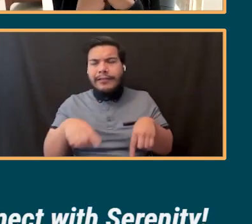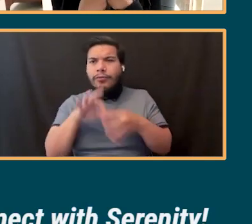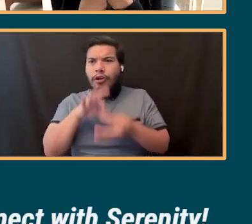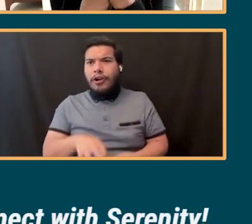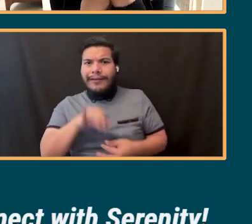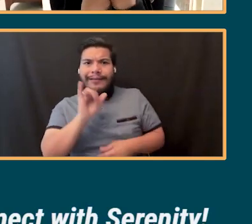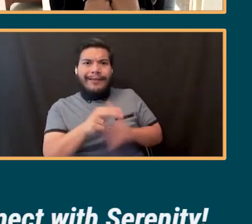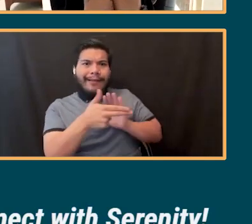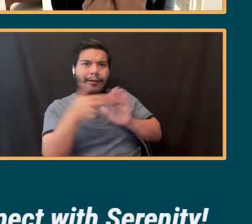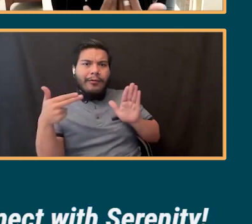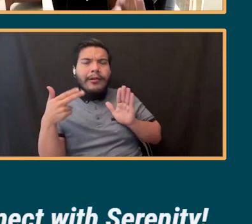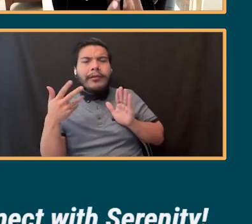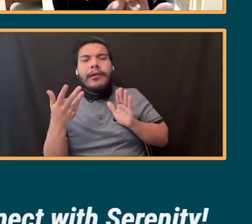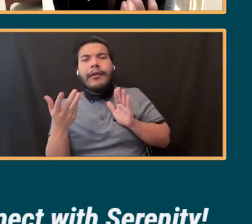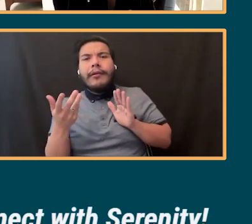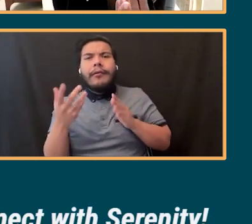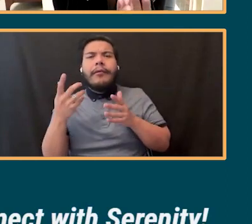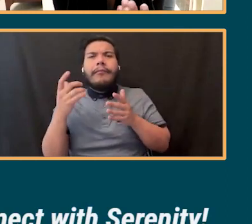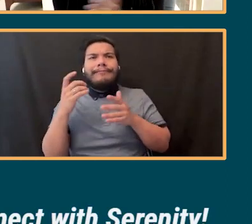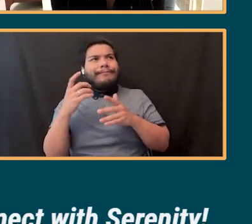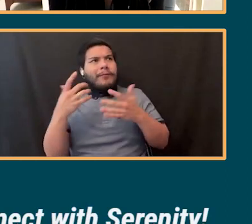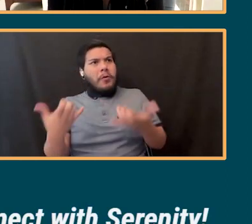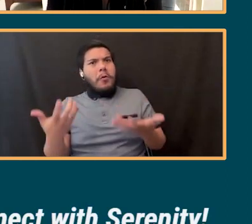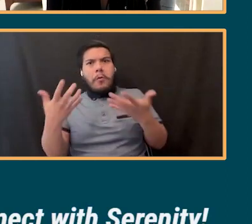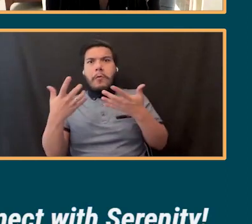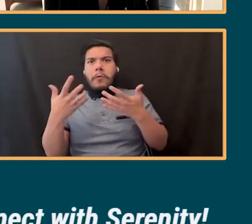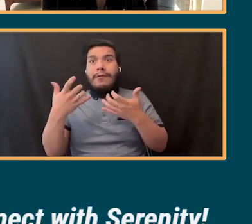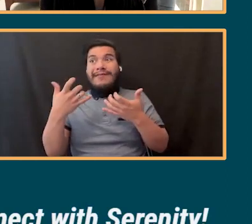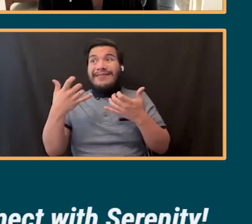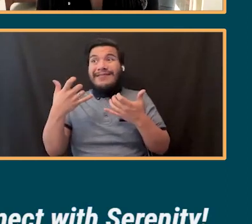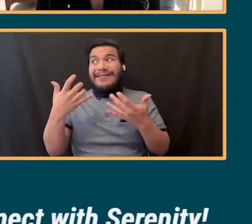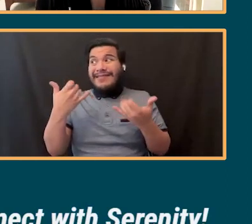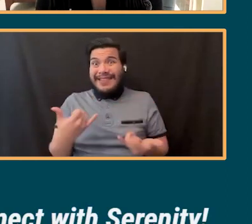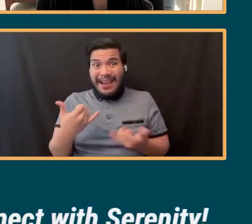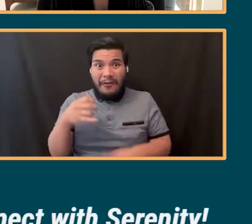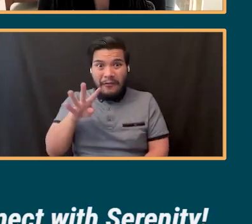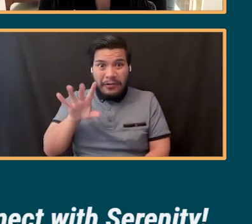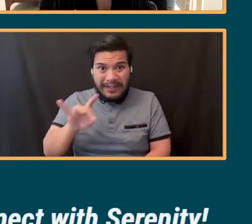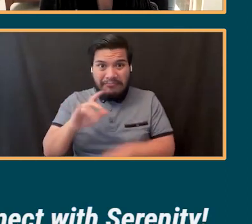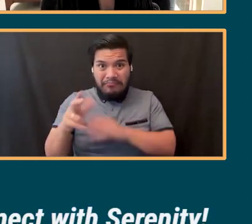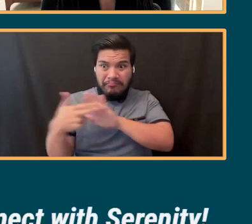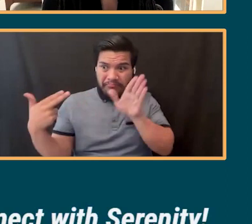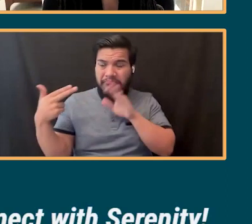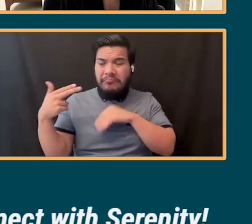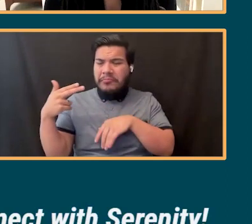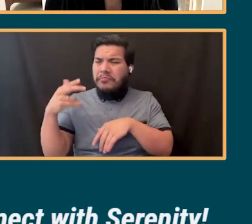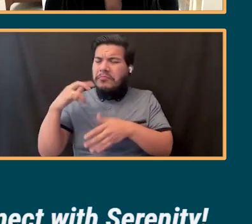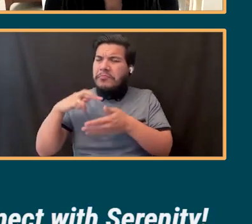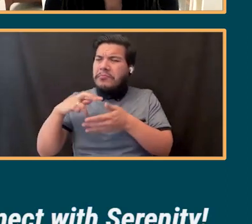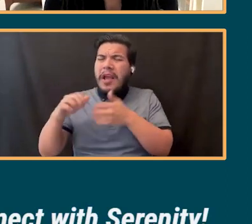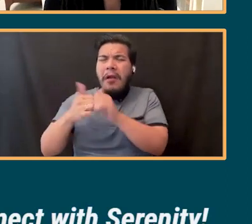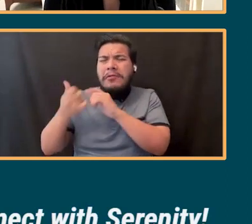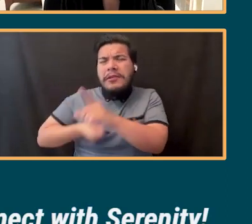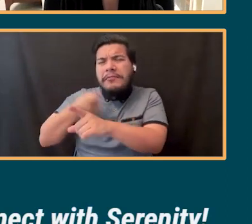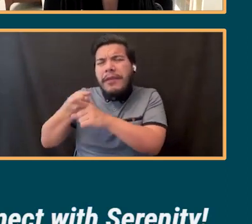What has being diagnosed at this later stage of your life meant for a new